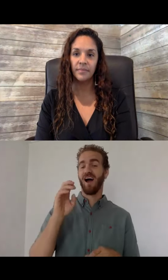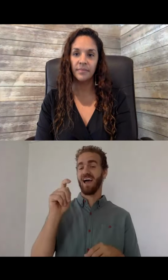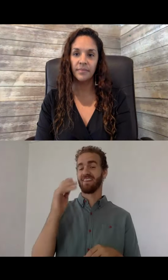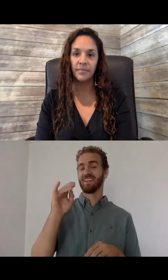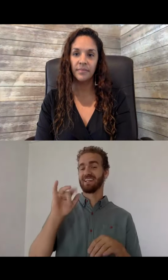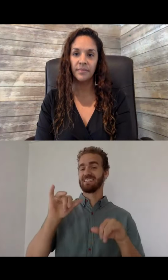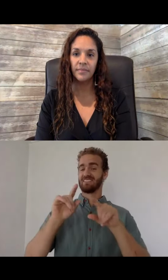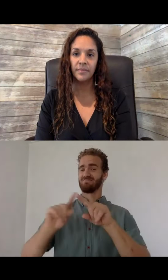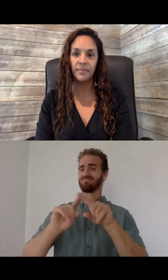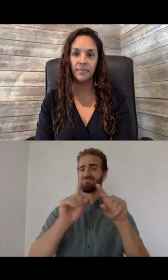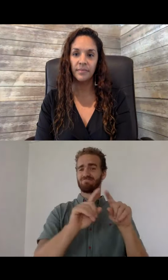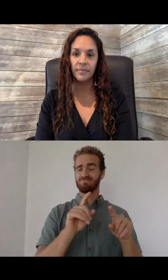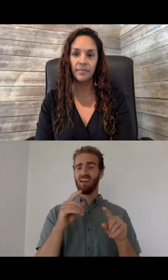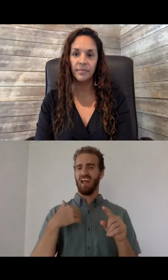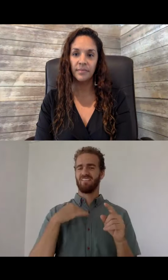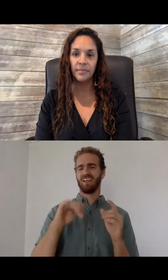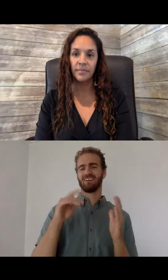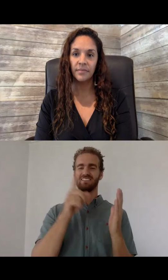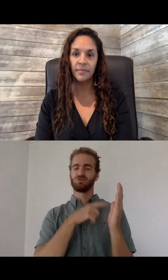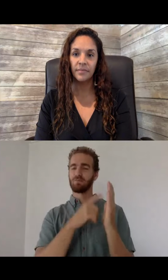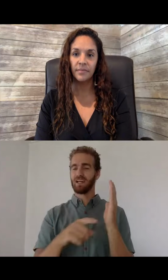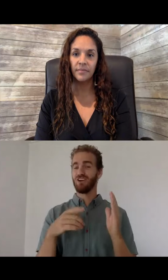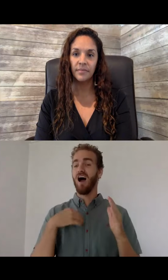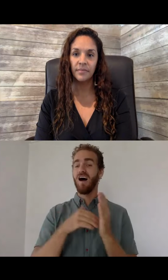or recognize a discussion on ethnicity,